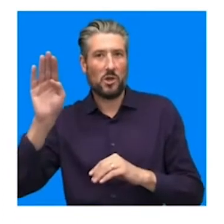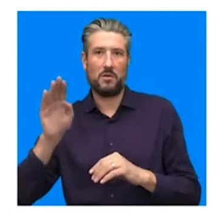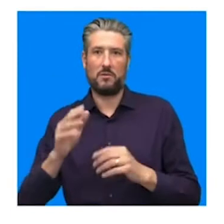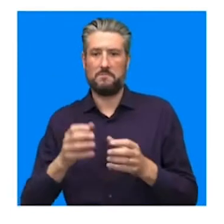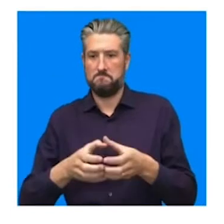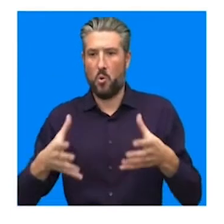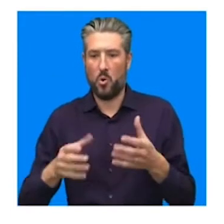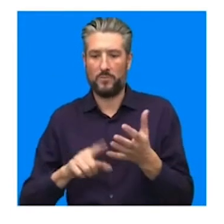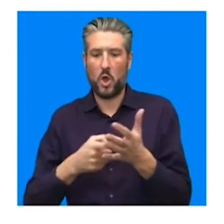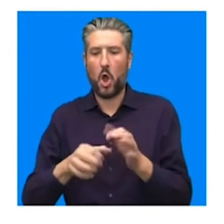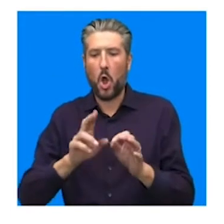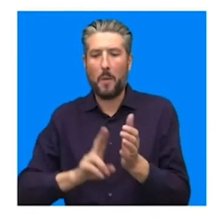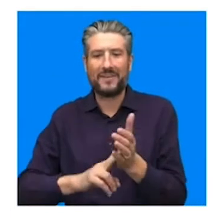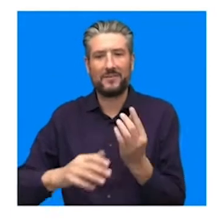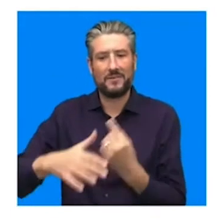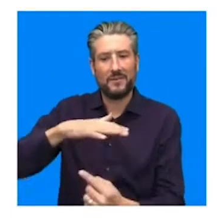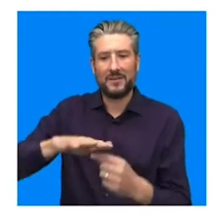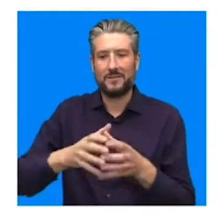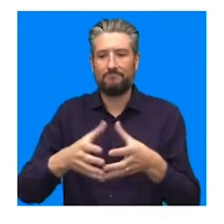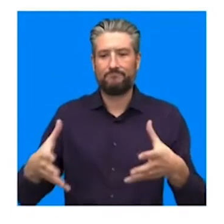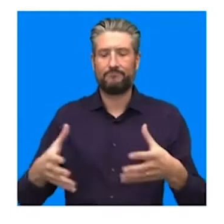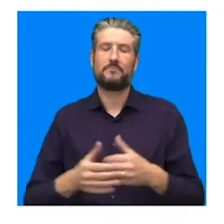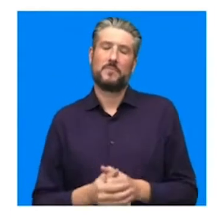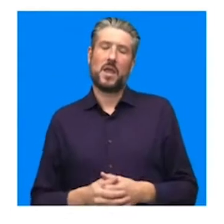now that we need to contend with is